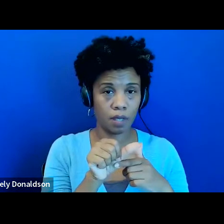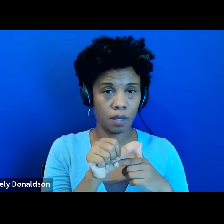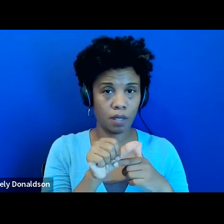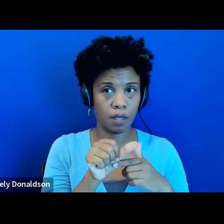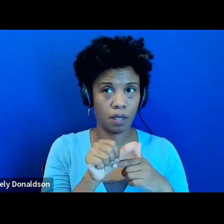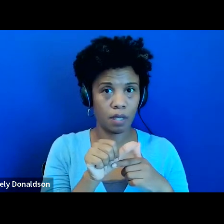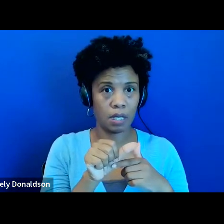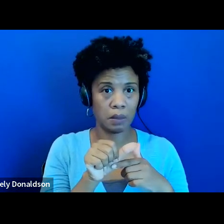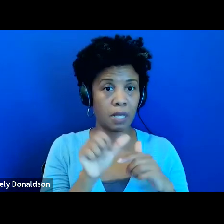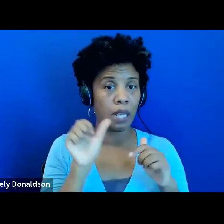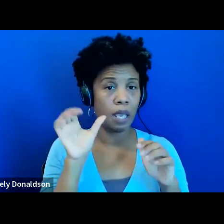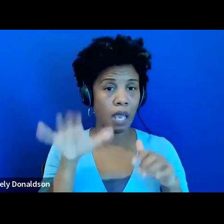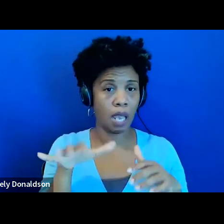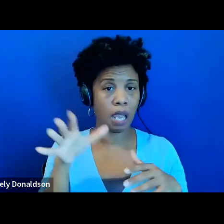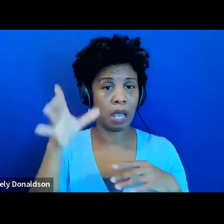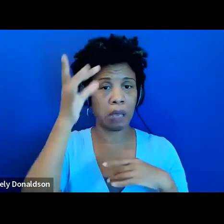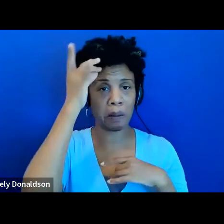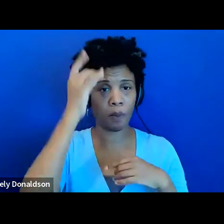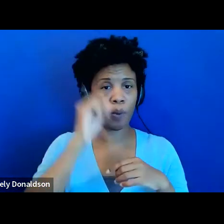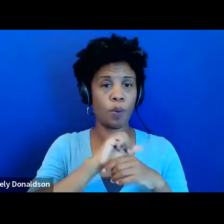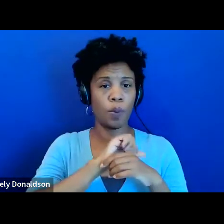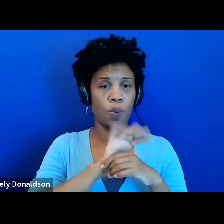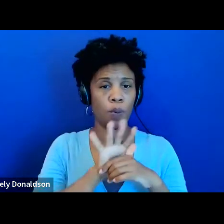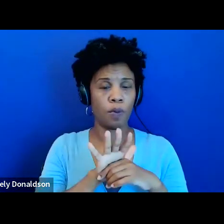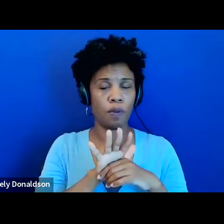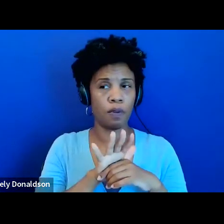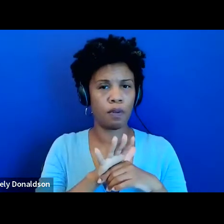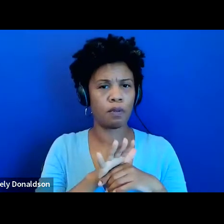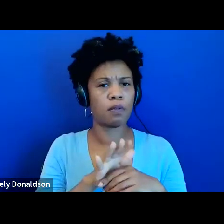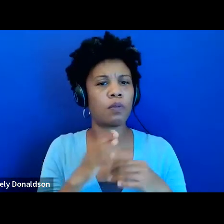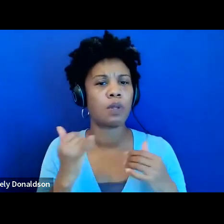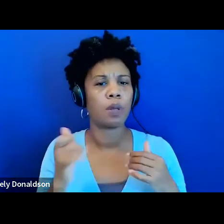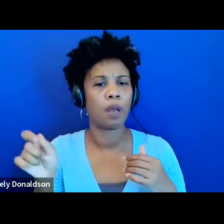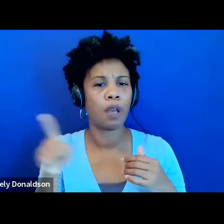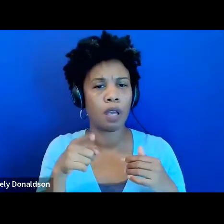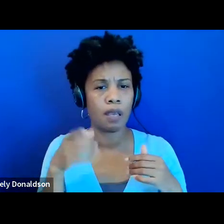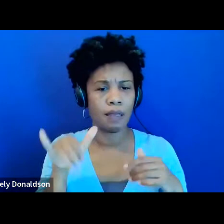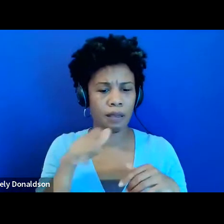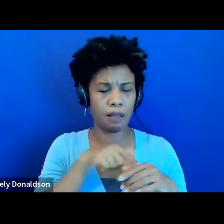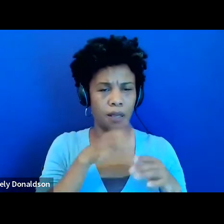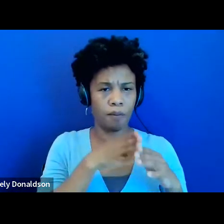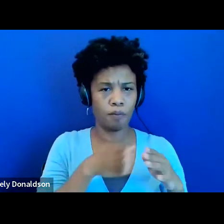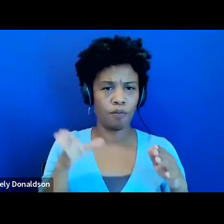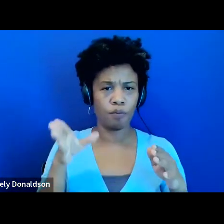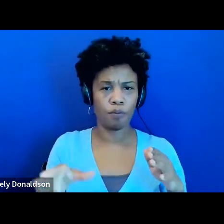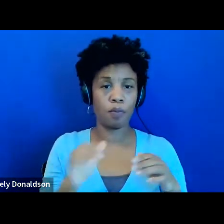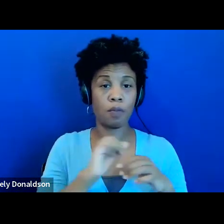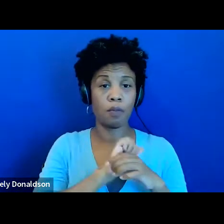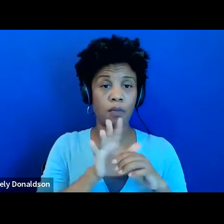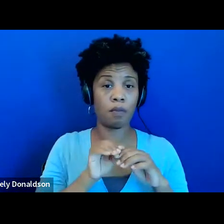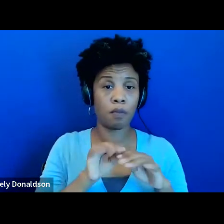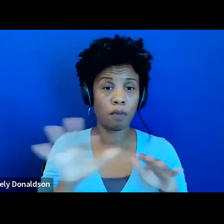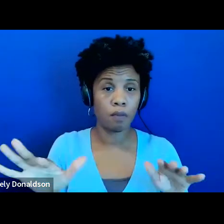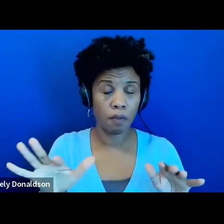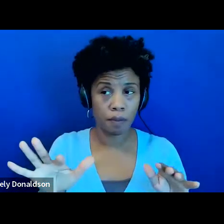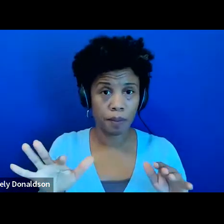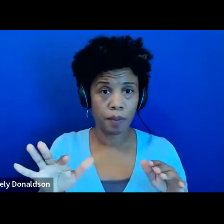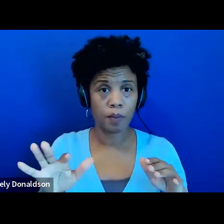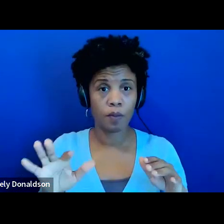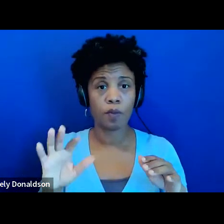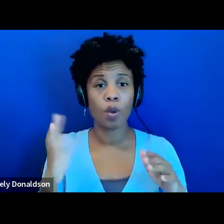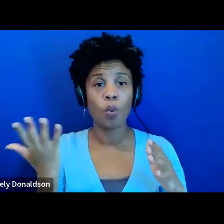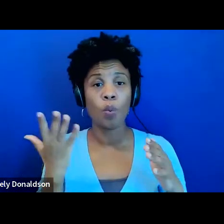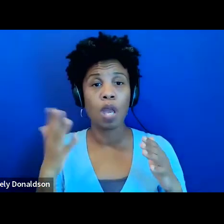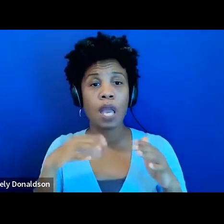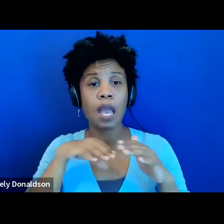level of medical assessments were present throughout the years of the pandemic, safeguarding the most vulnerable, heightening